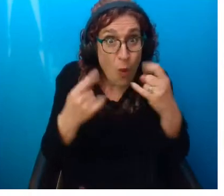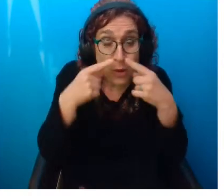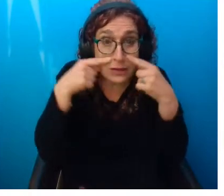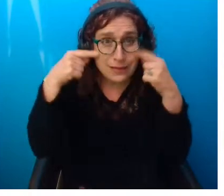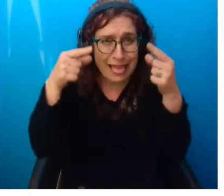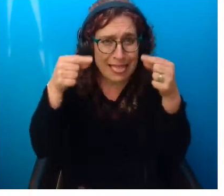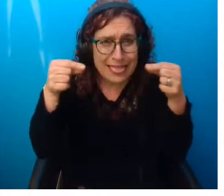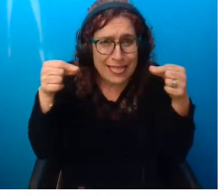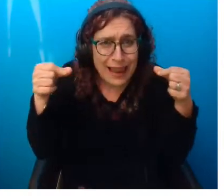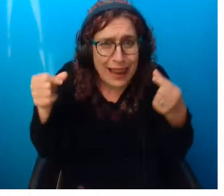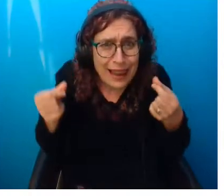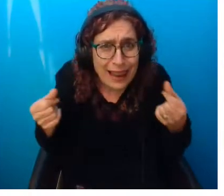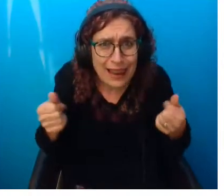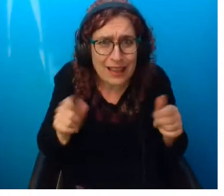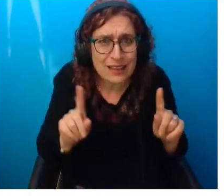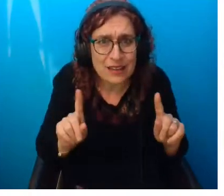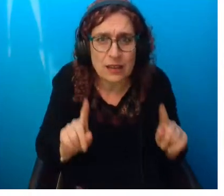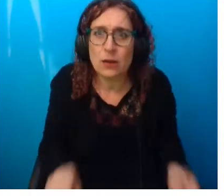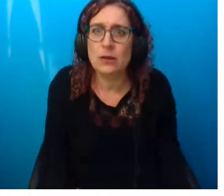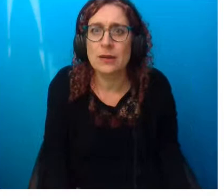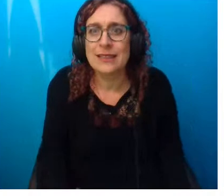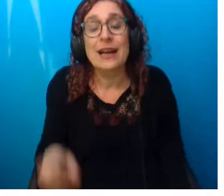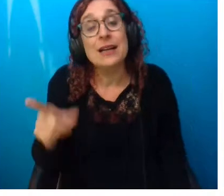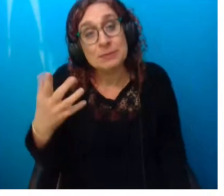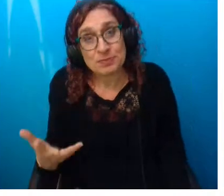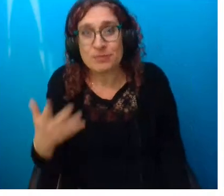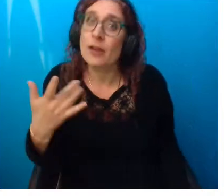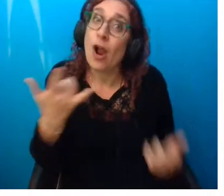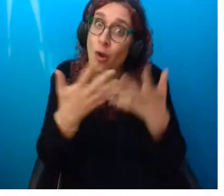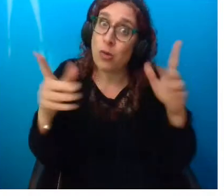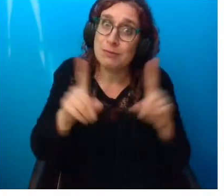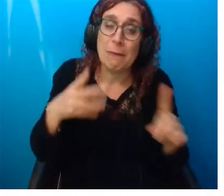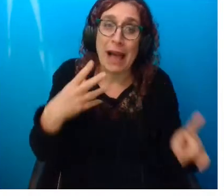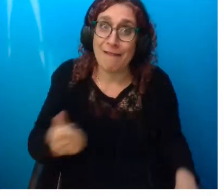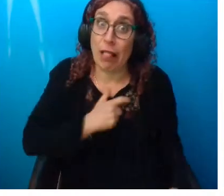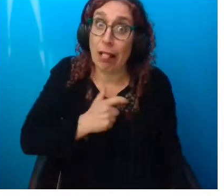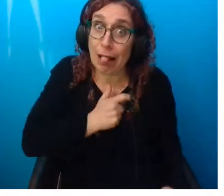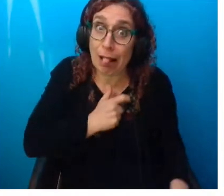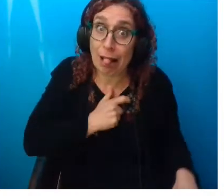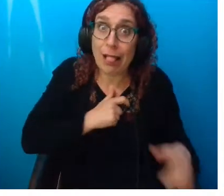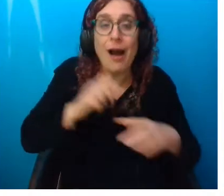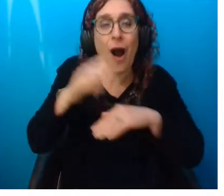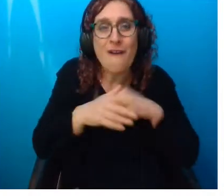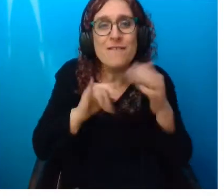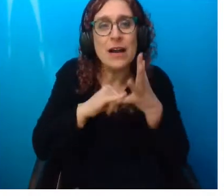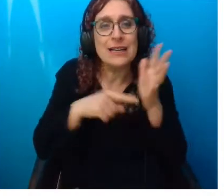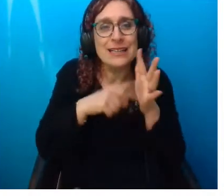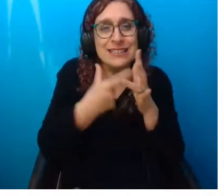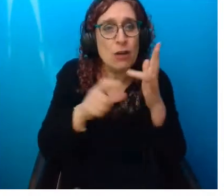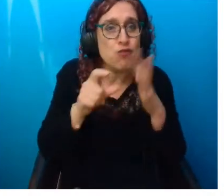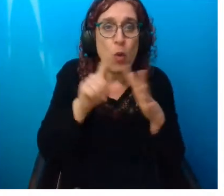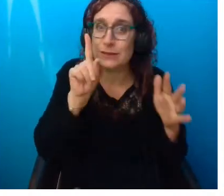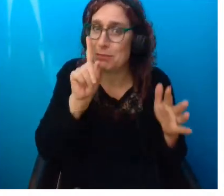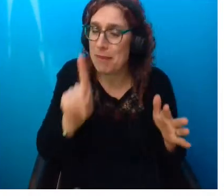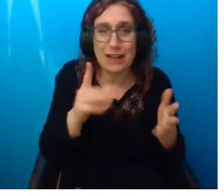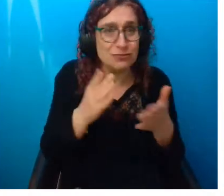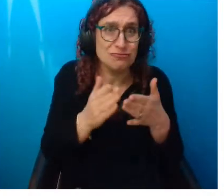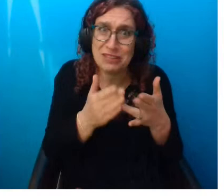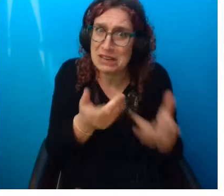there is lots and lots of what we call steroid phobia that there is very, very little evidence for.